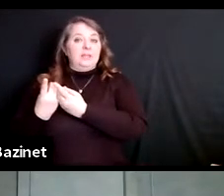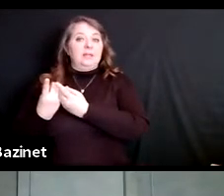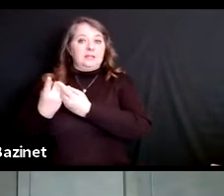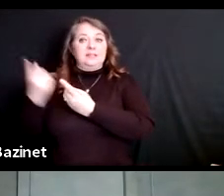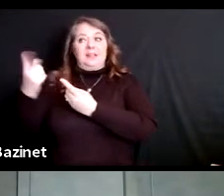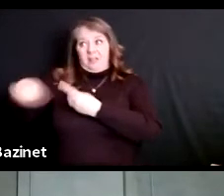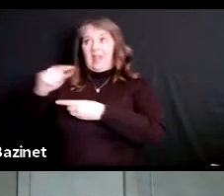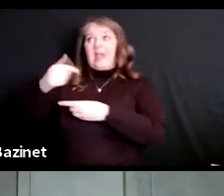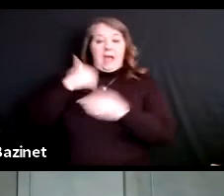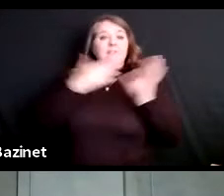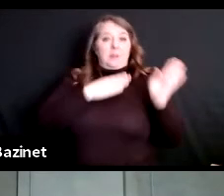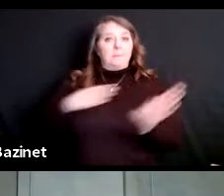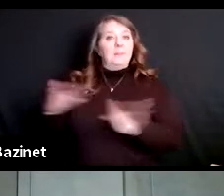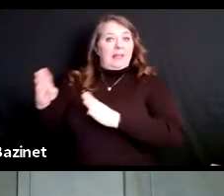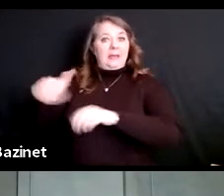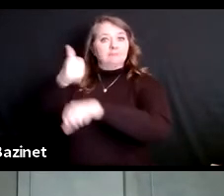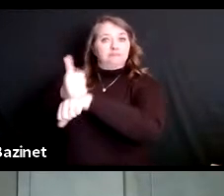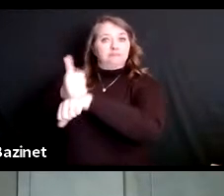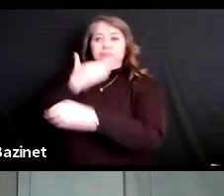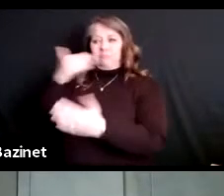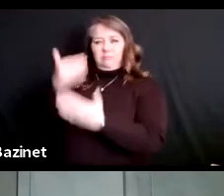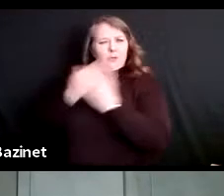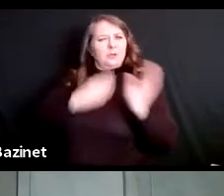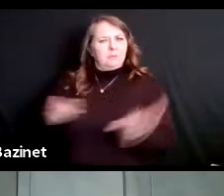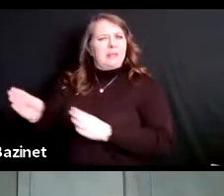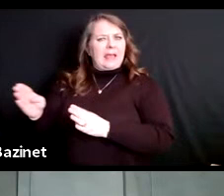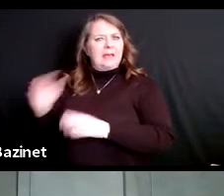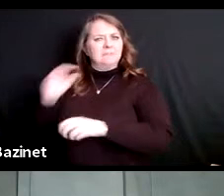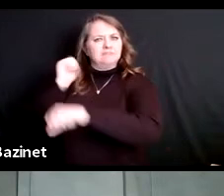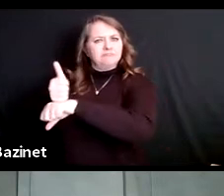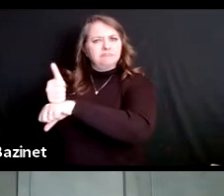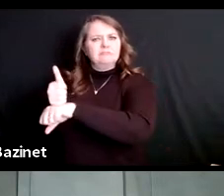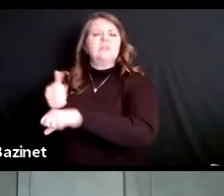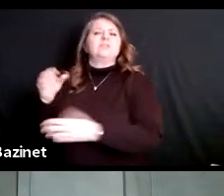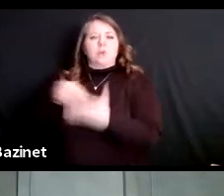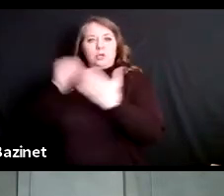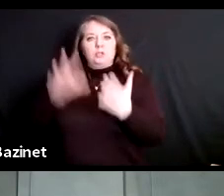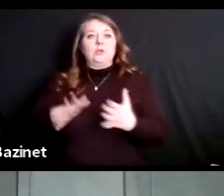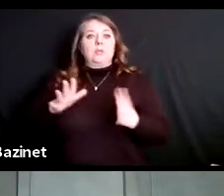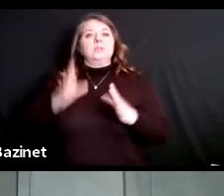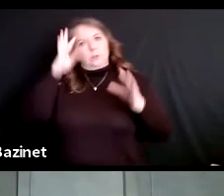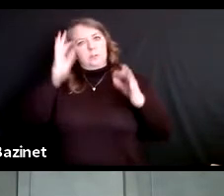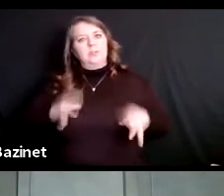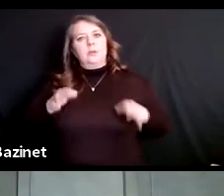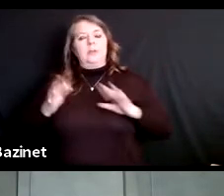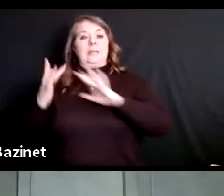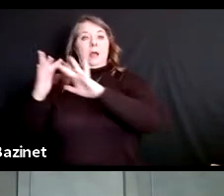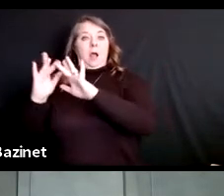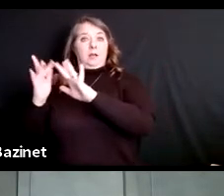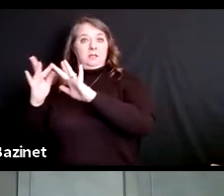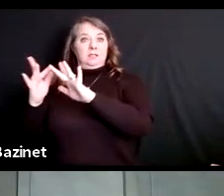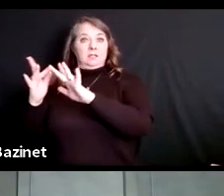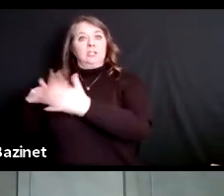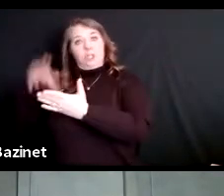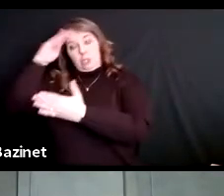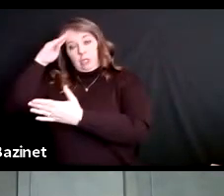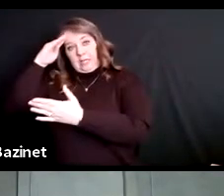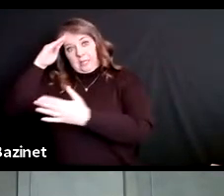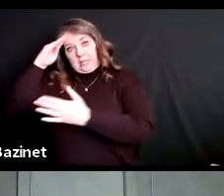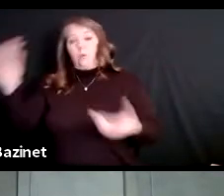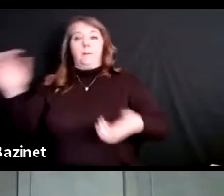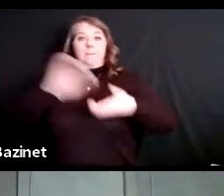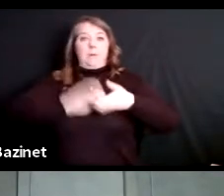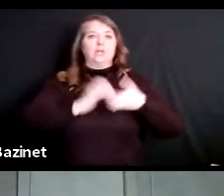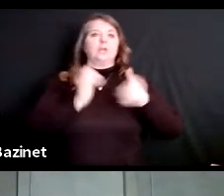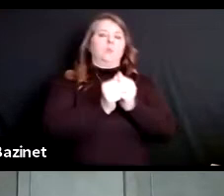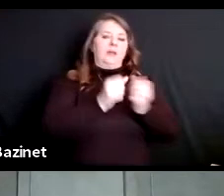had a plan really in place, a good plan in place, so that students who opted for distance learning were paired with teachers who needed to be on leave